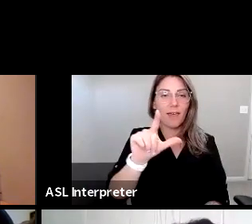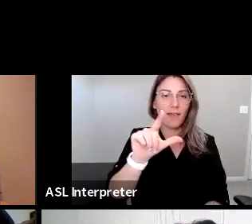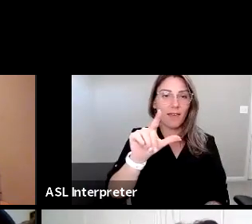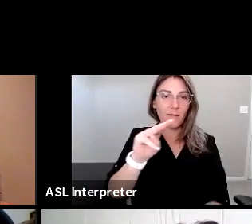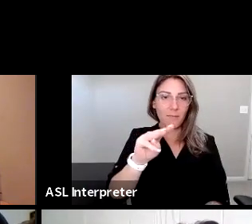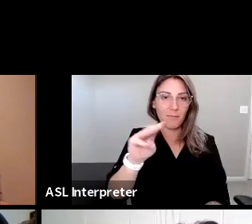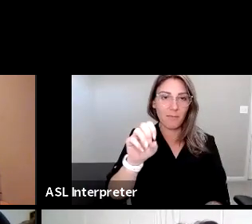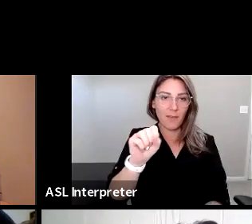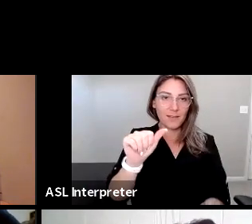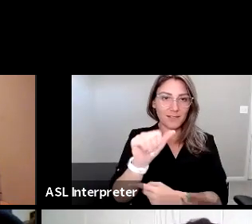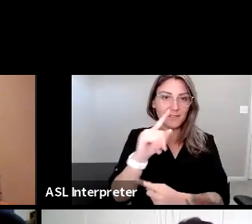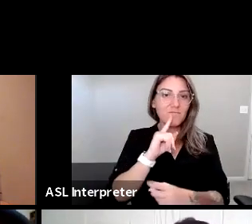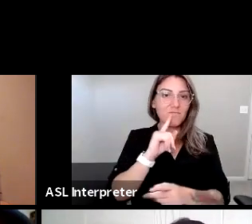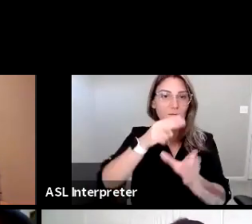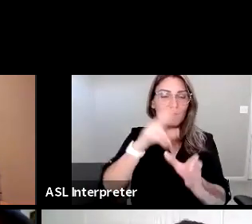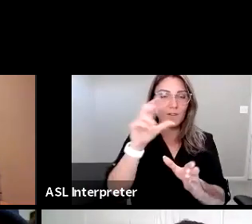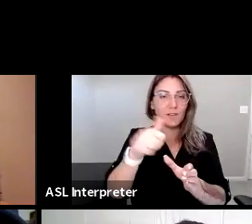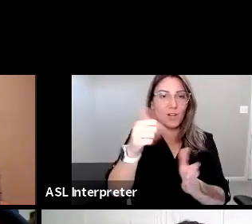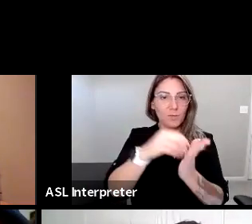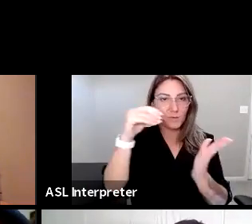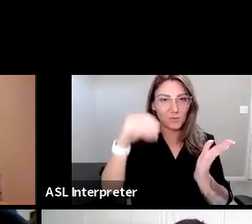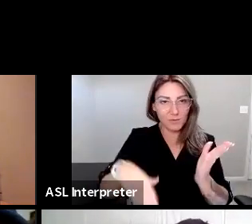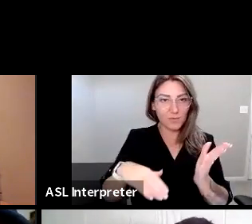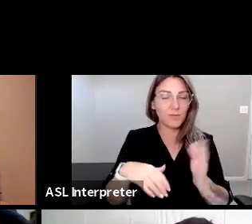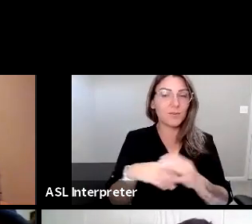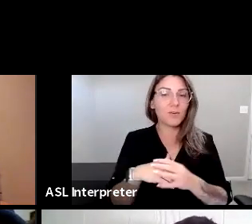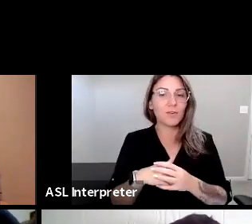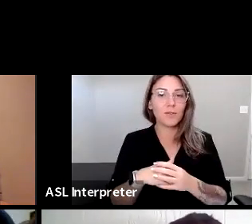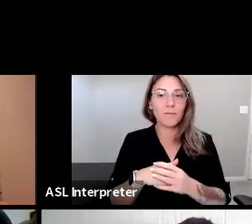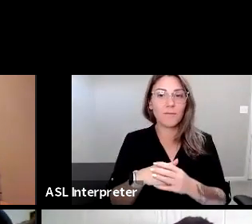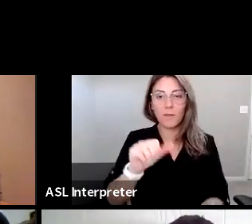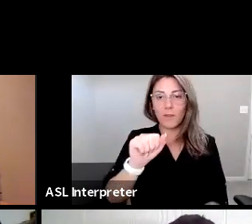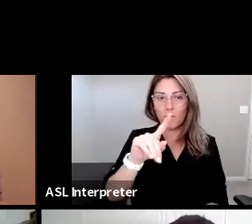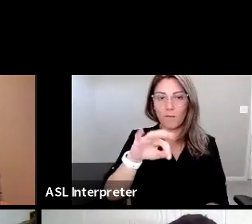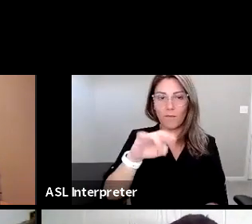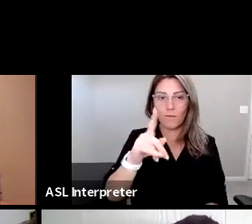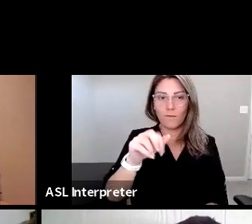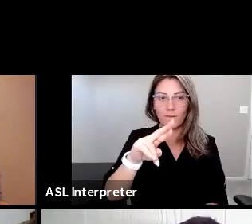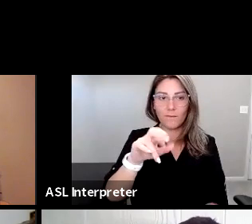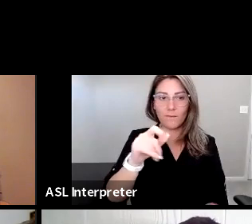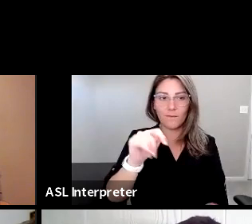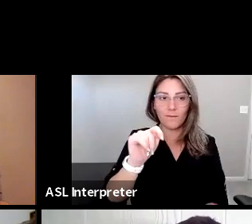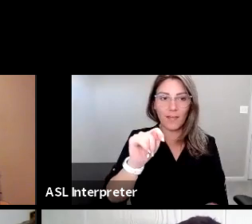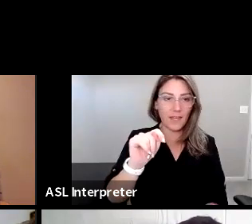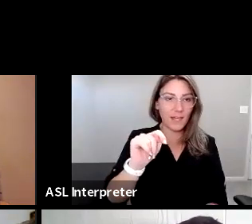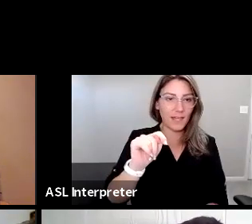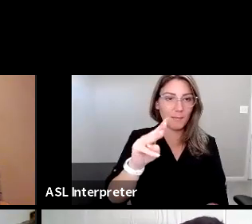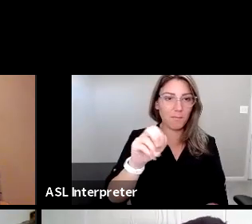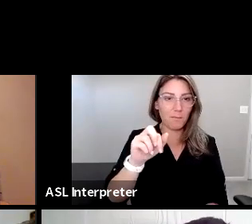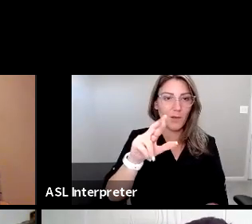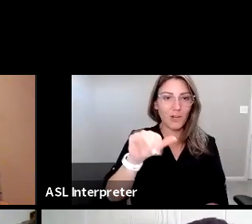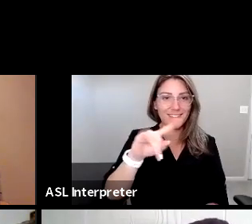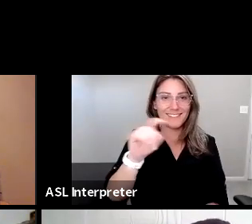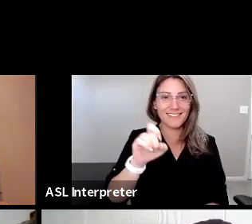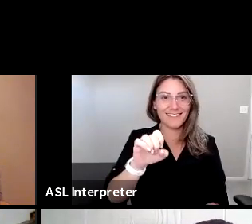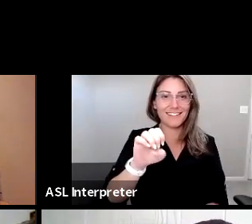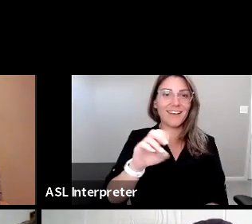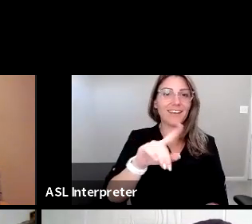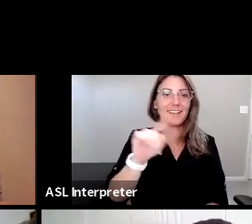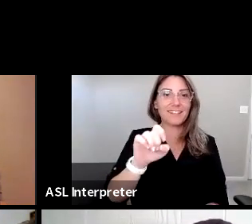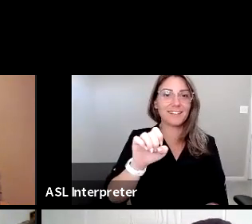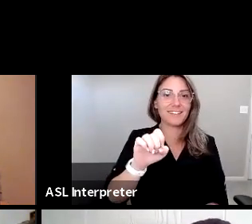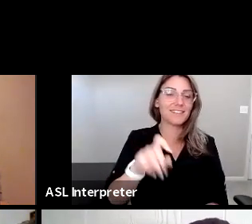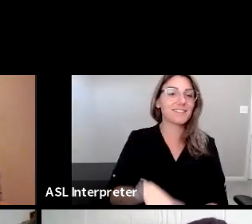with another fellow student of mine, Olivet Martinez. I don't know if you want to introduce yourself. Hi, everybody. My name is